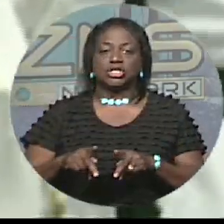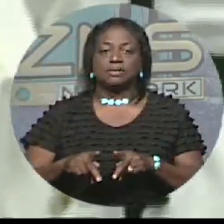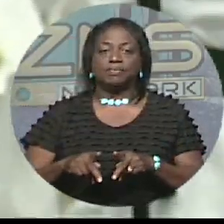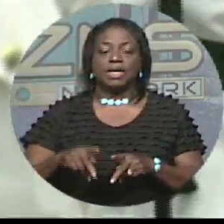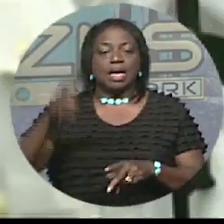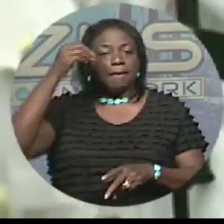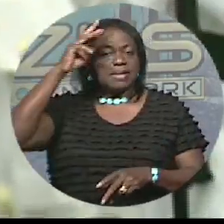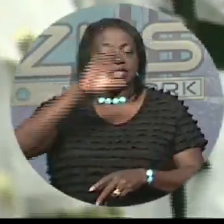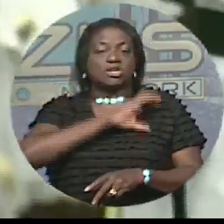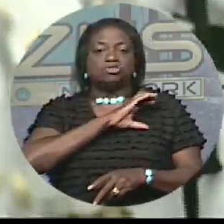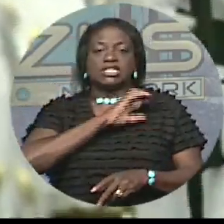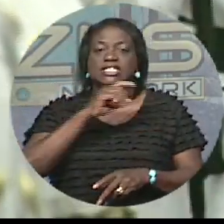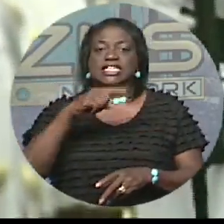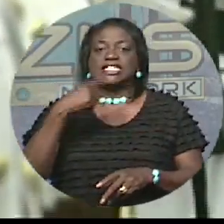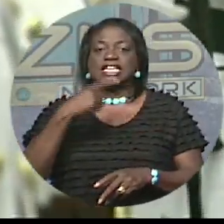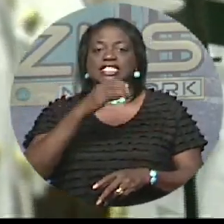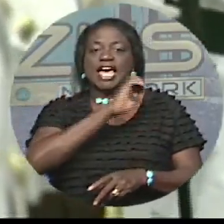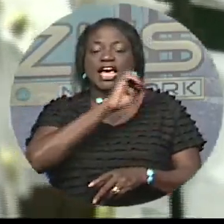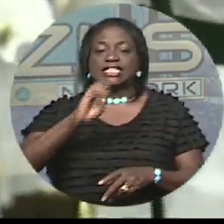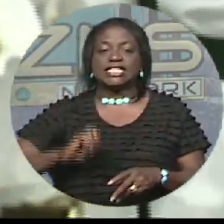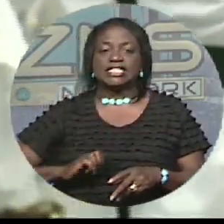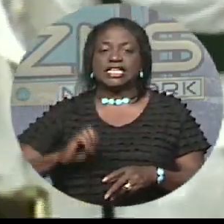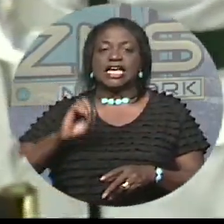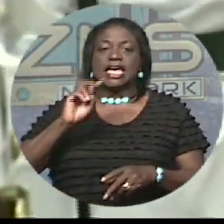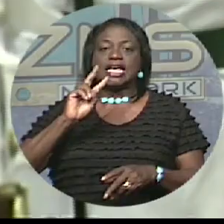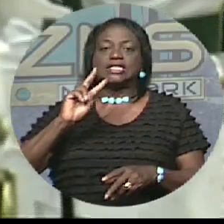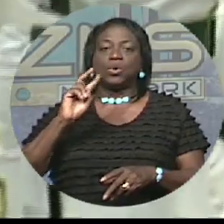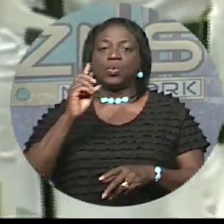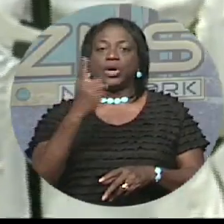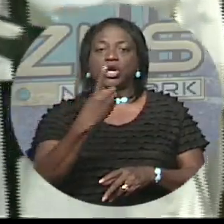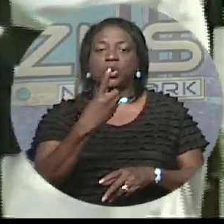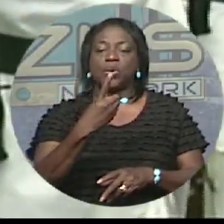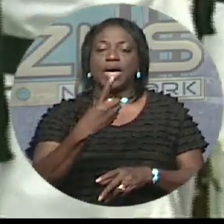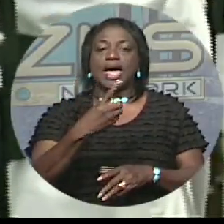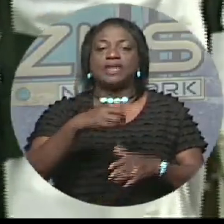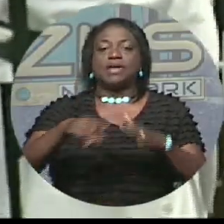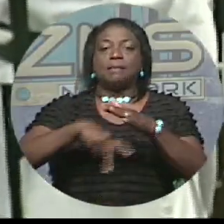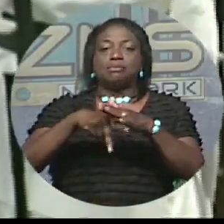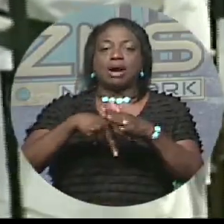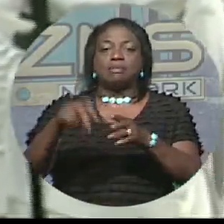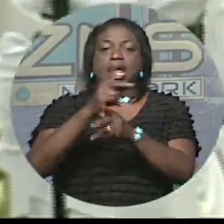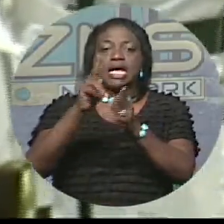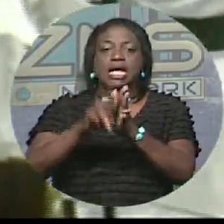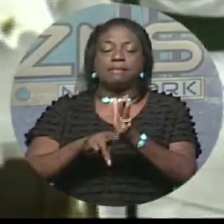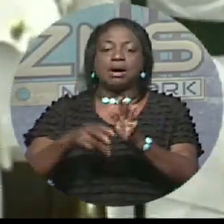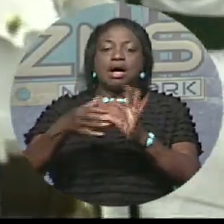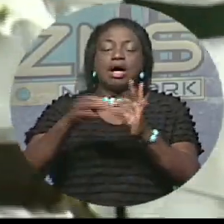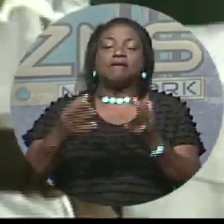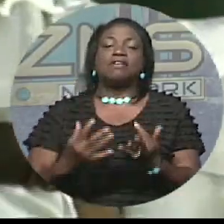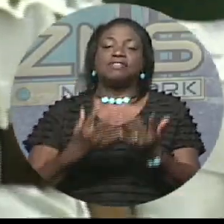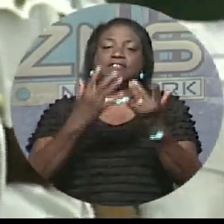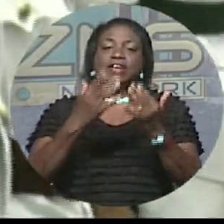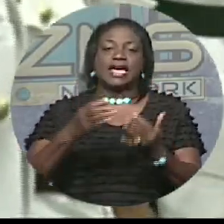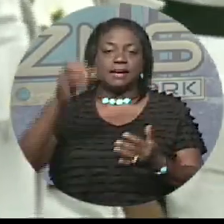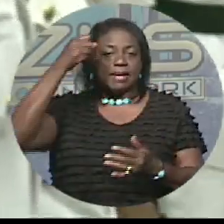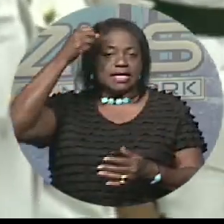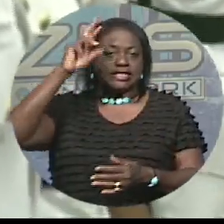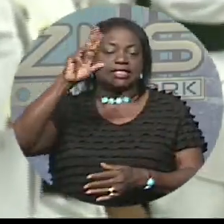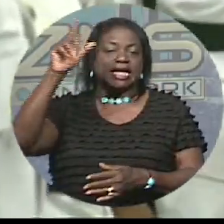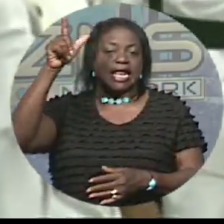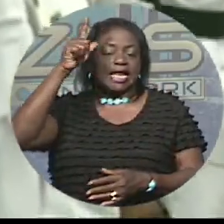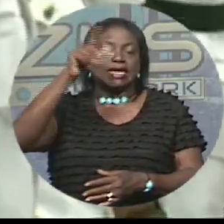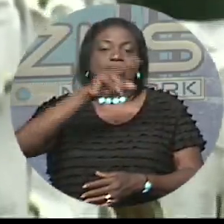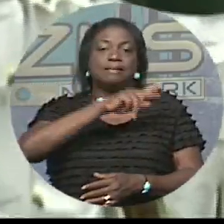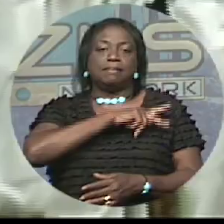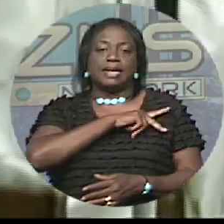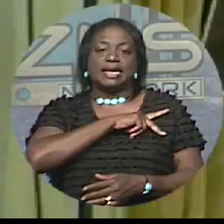Christie contends Her Excellency, as a widow and primary keeper of the flame of the most sweeping figure in Bahamian history, Sir Lyndon Pindling, has truly